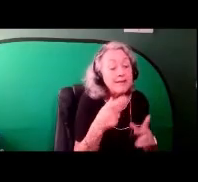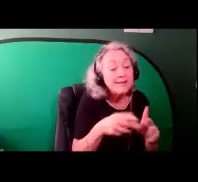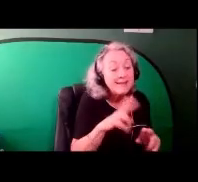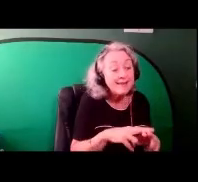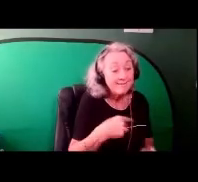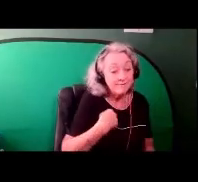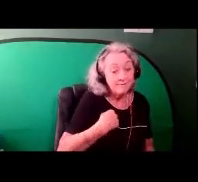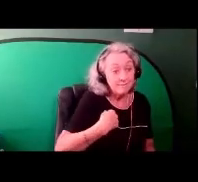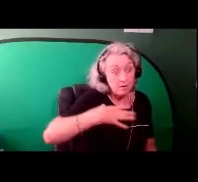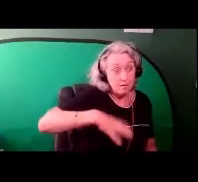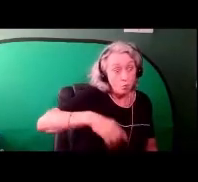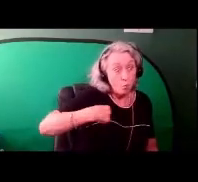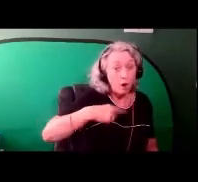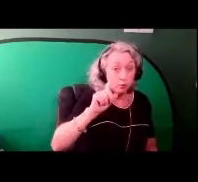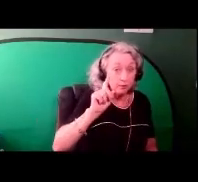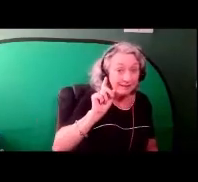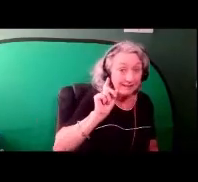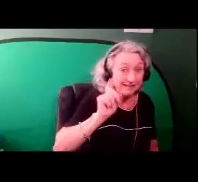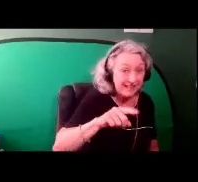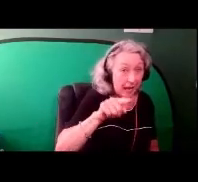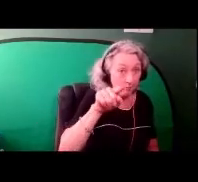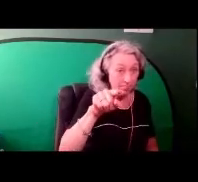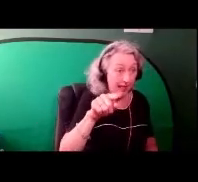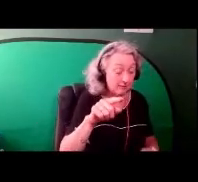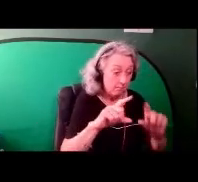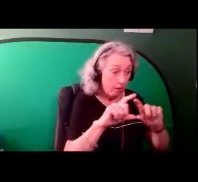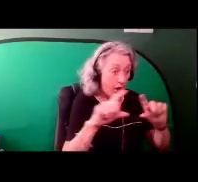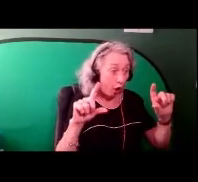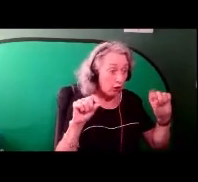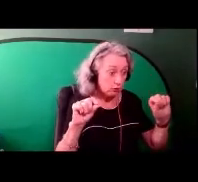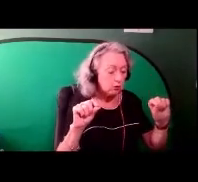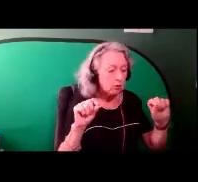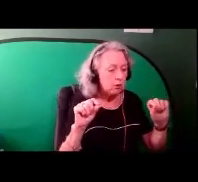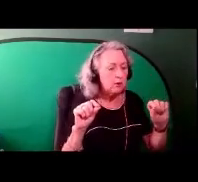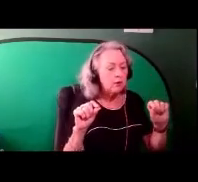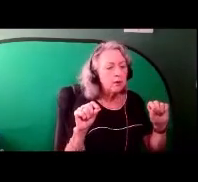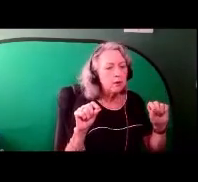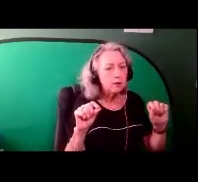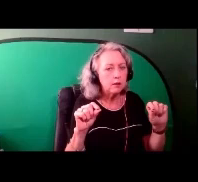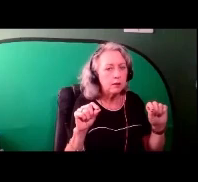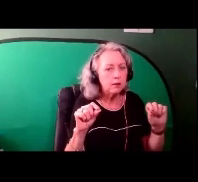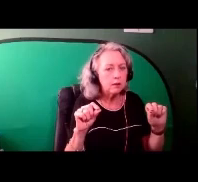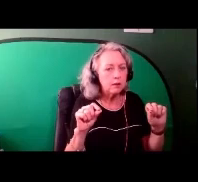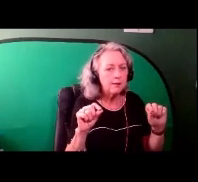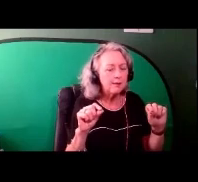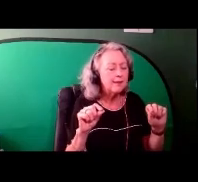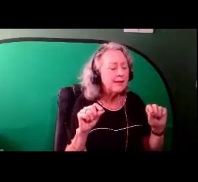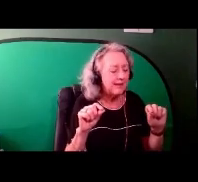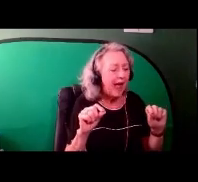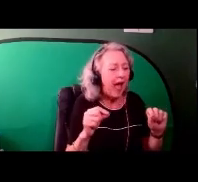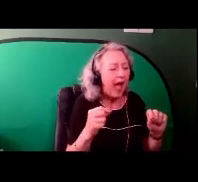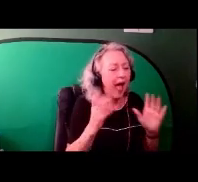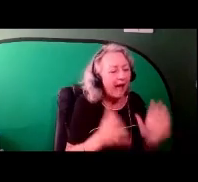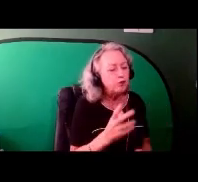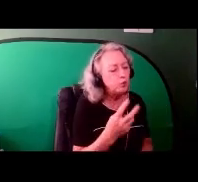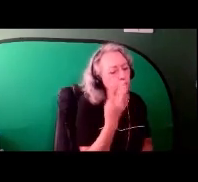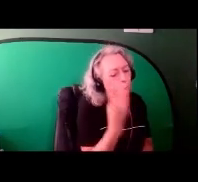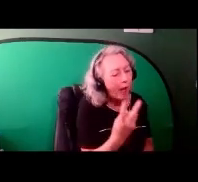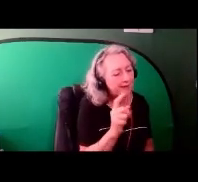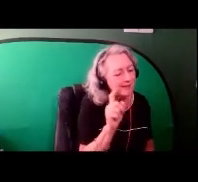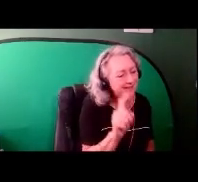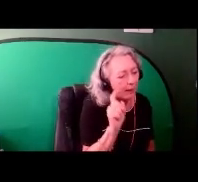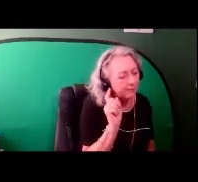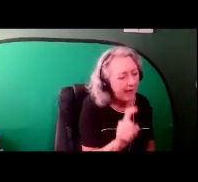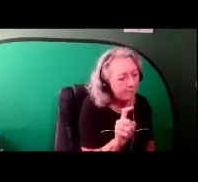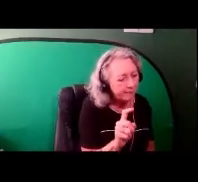to effectively tap on whatever that box is around, what I have to do is do a double tap. But there's a box